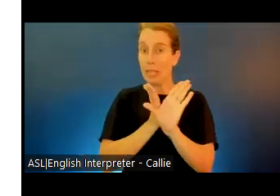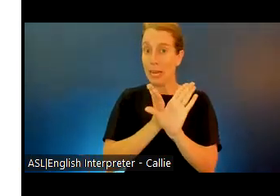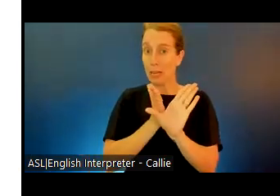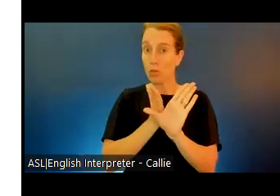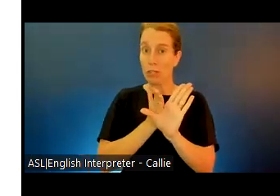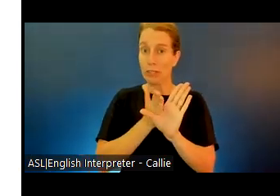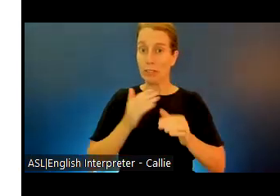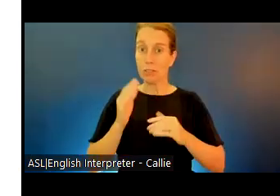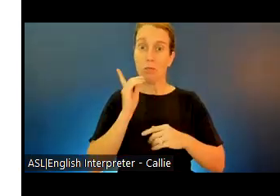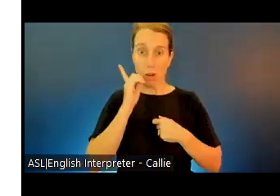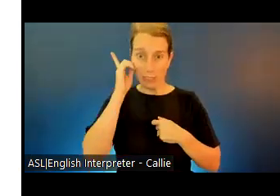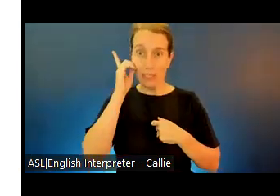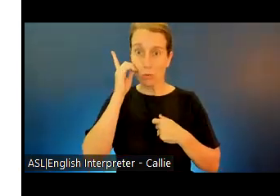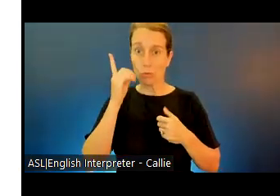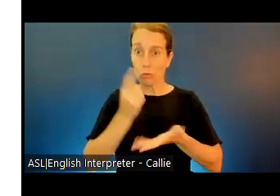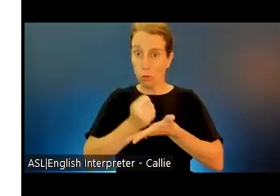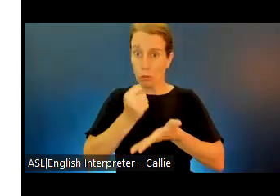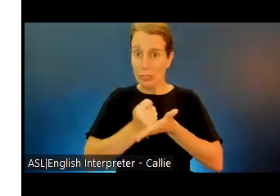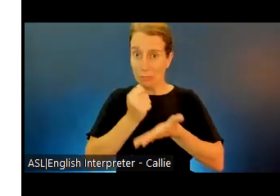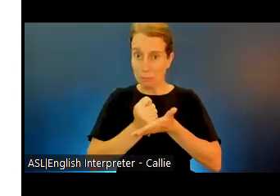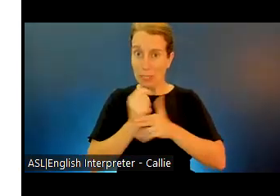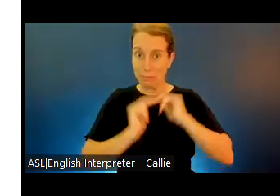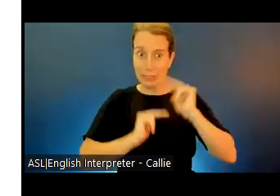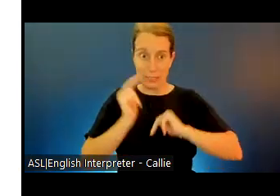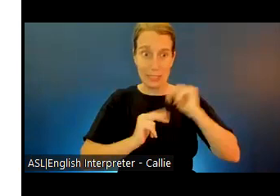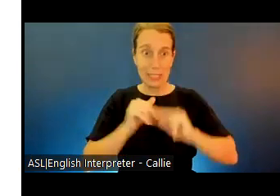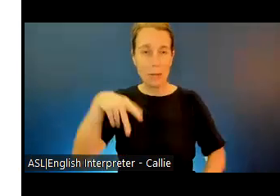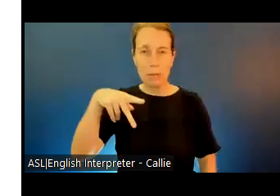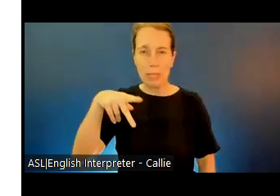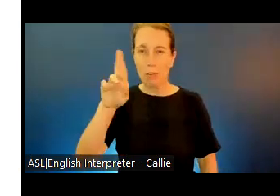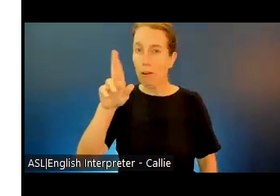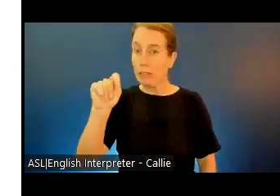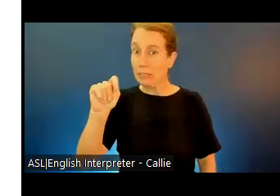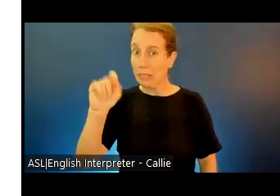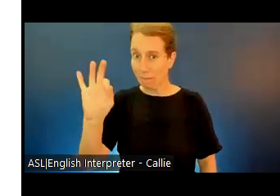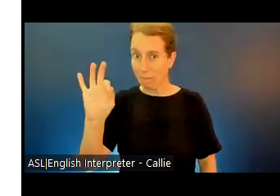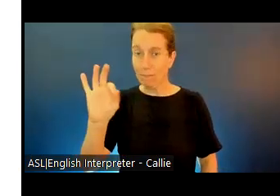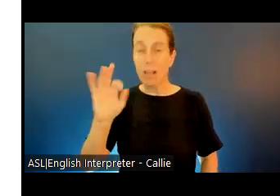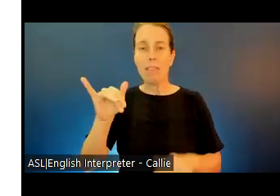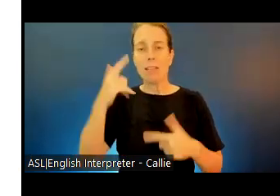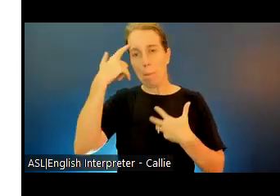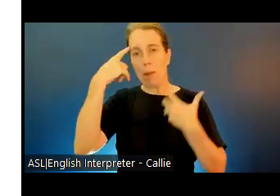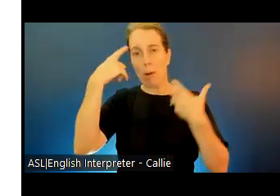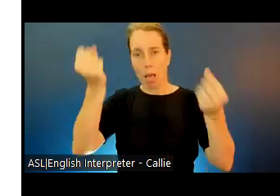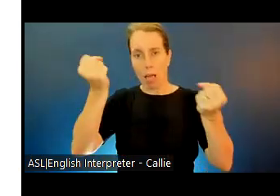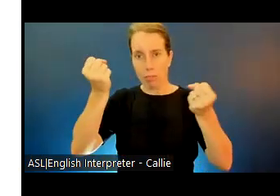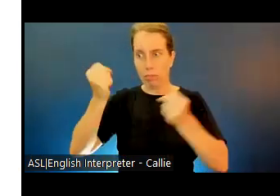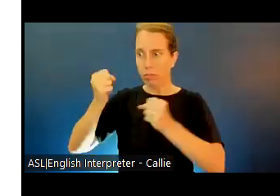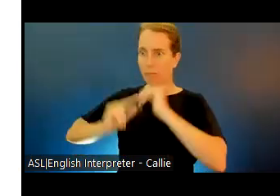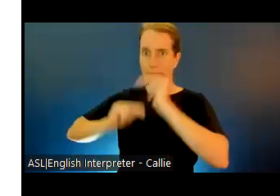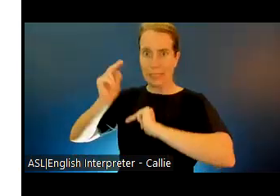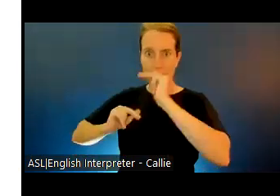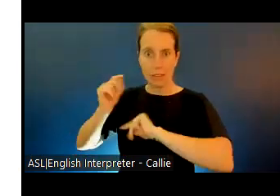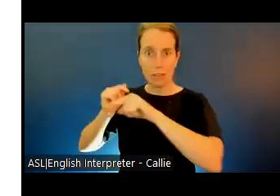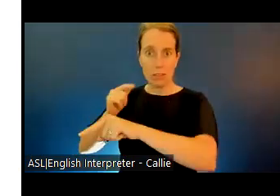mental health setting for children under the age of 21. So if you have a child that's in one of those facilities, you